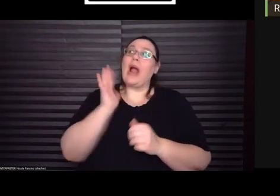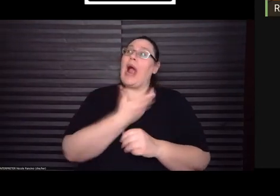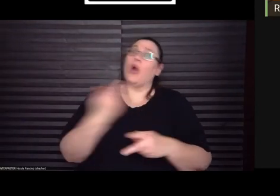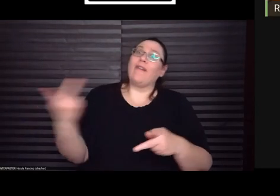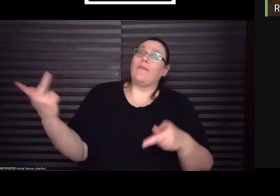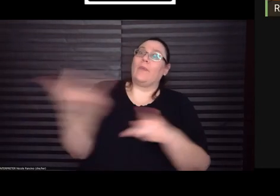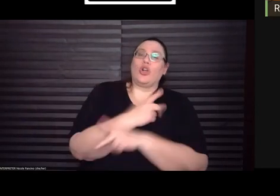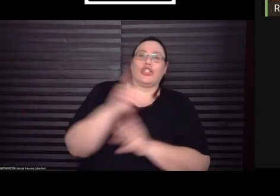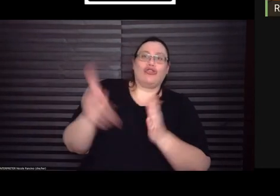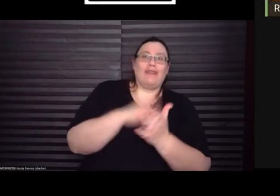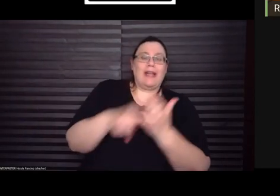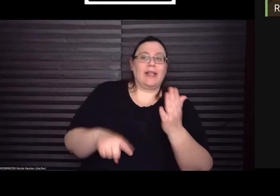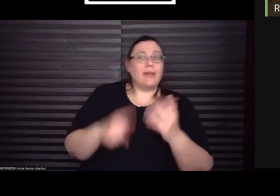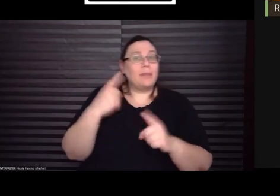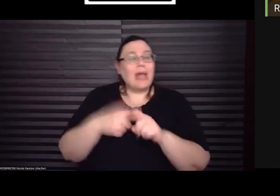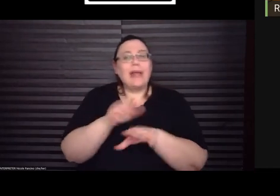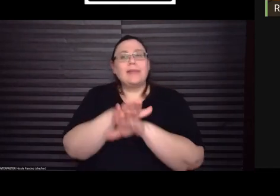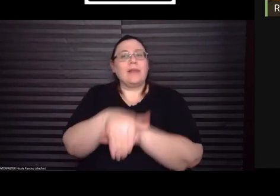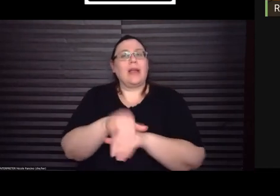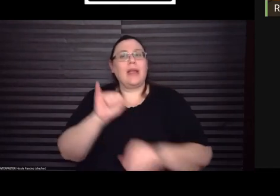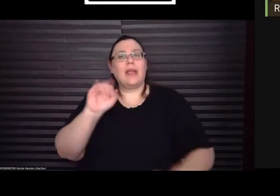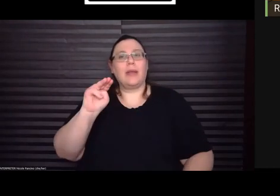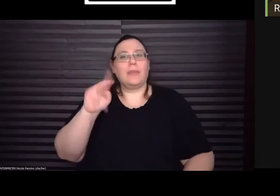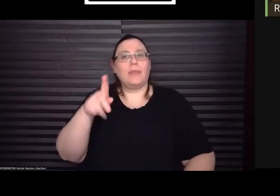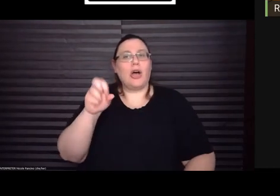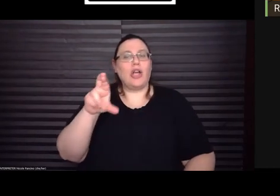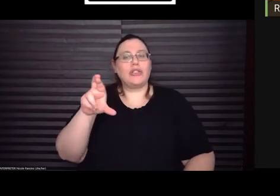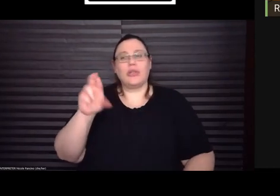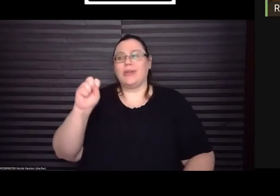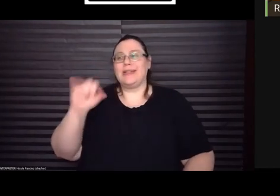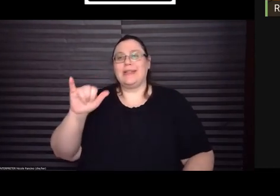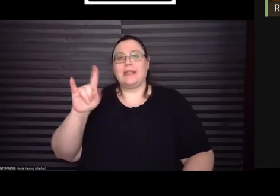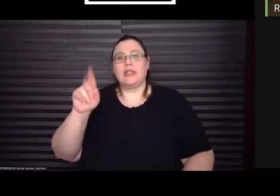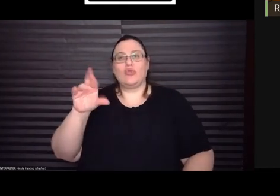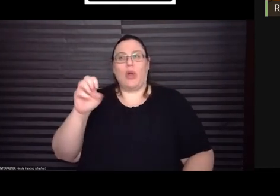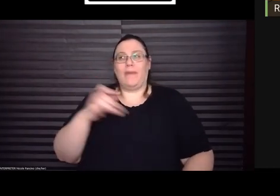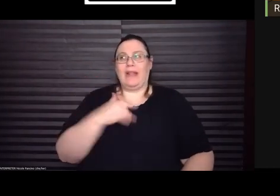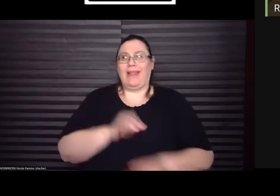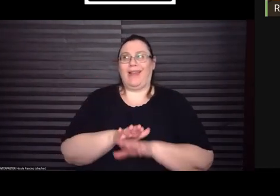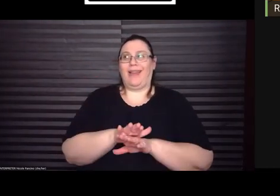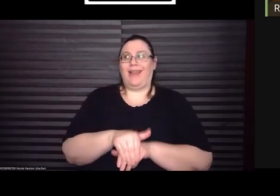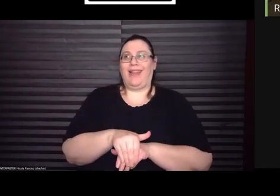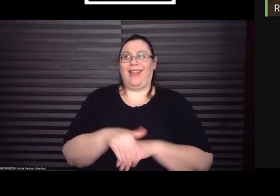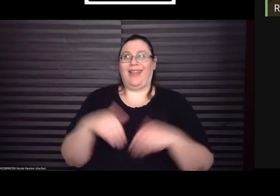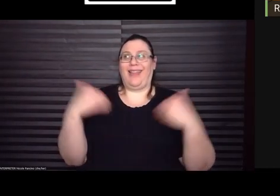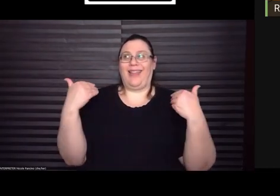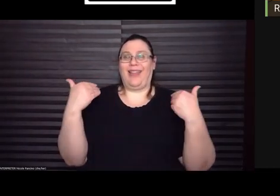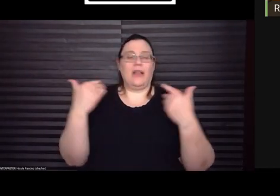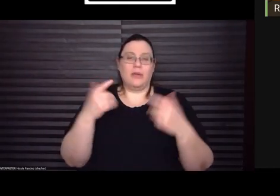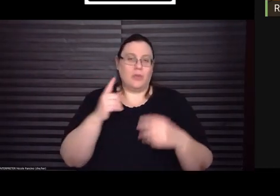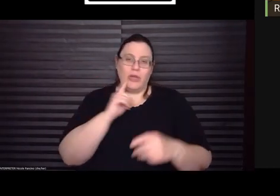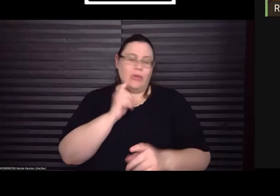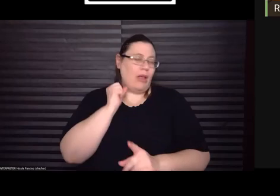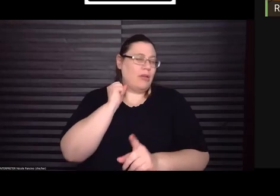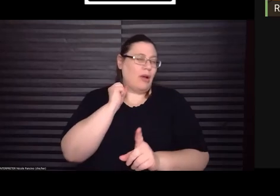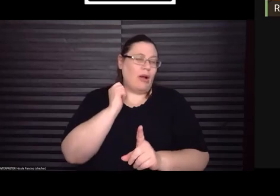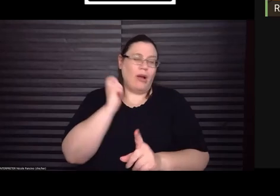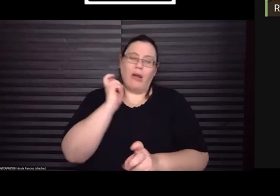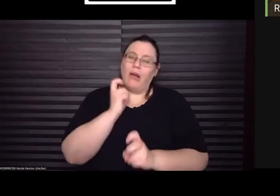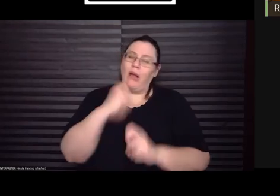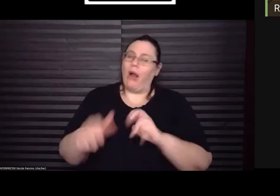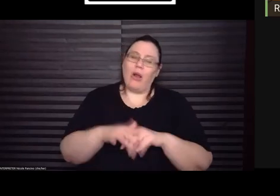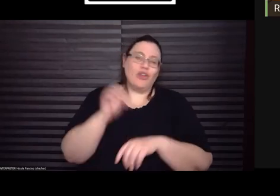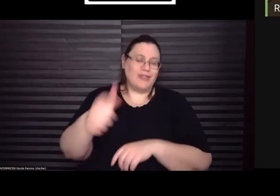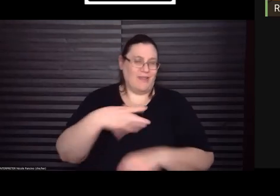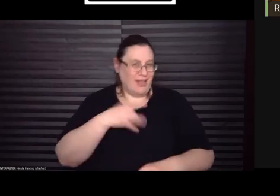critics. Exactly. And also to imposter syndrome, which you had mentioned before, just this feeling that, like, I don't know, just way too hard on yourself. I like